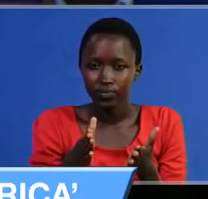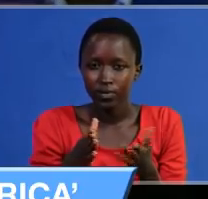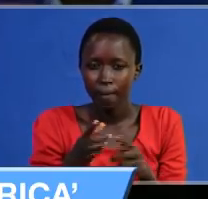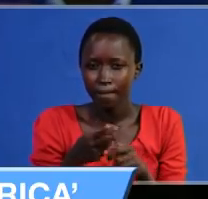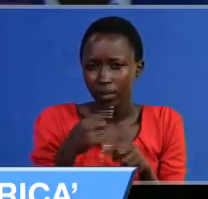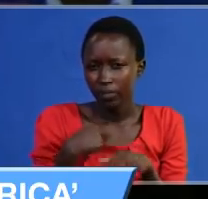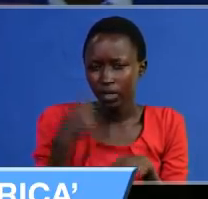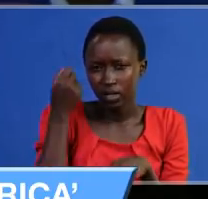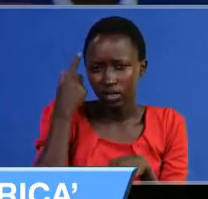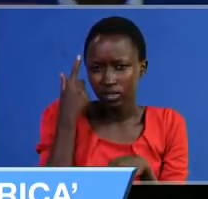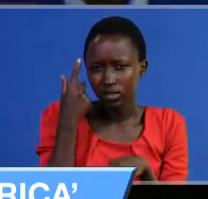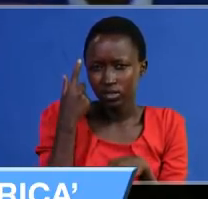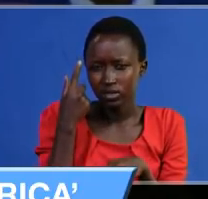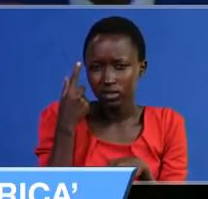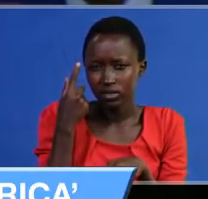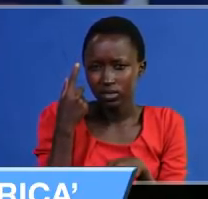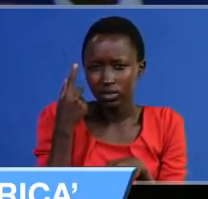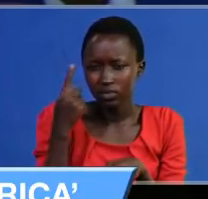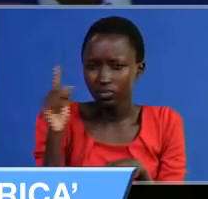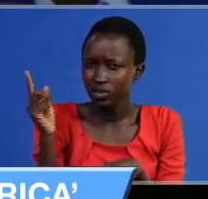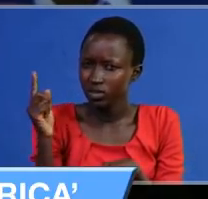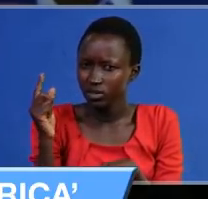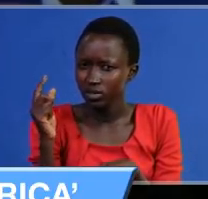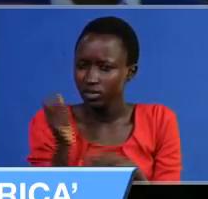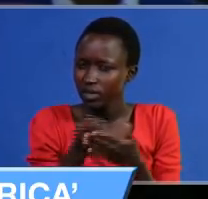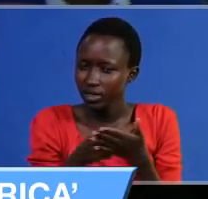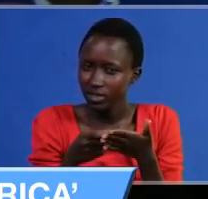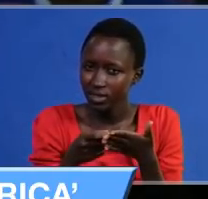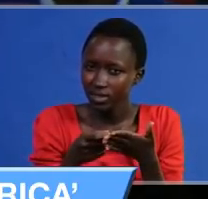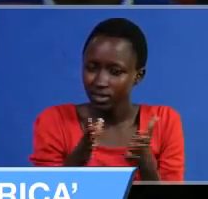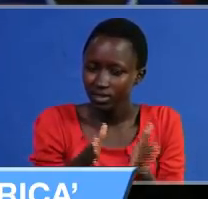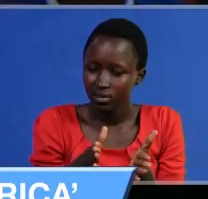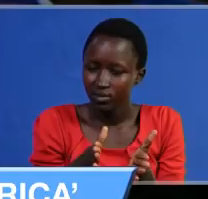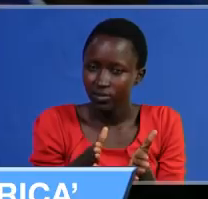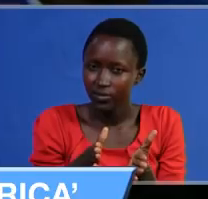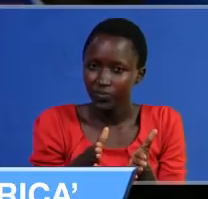but I understand secretaries to mean ministers.